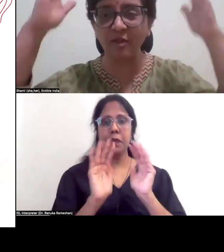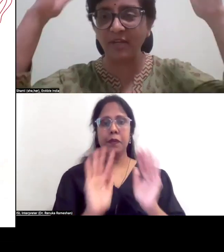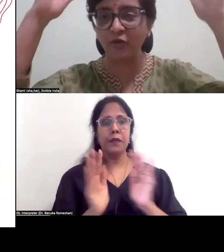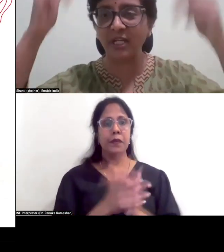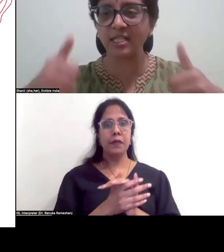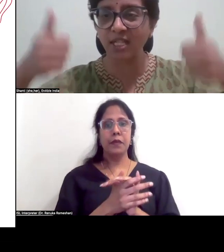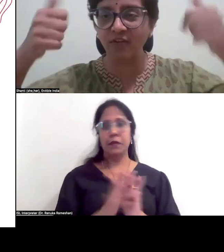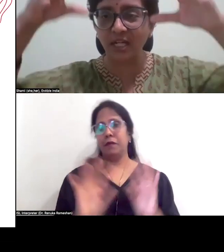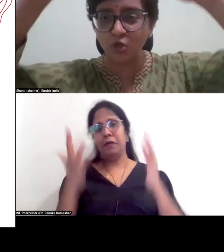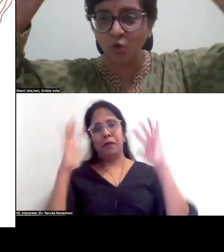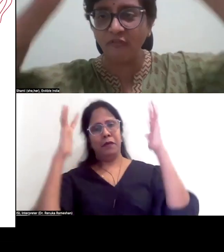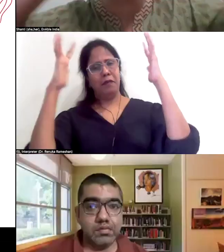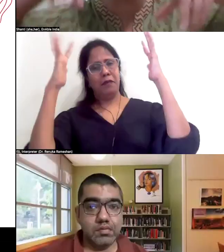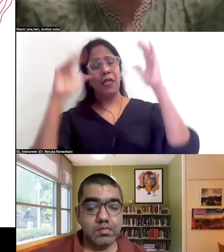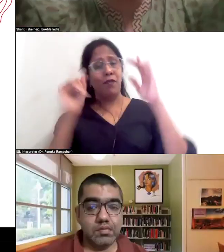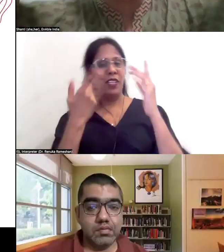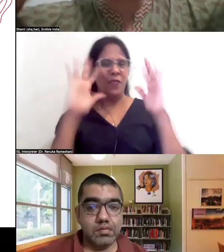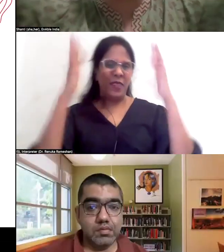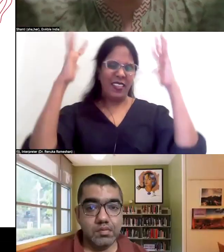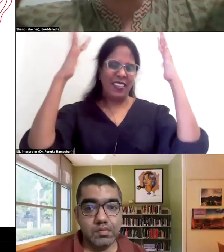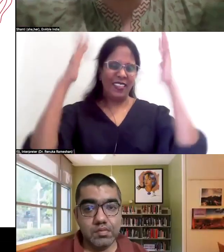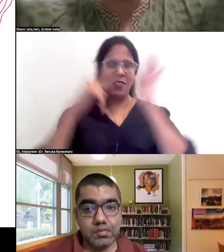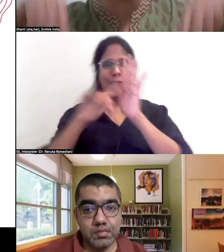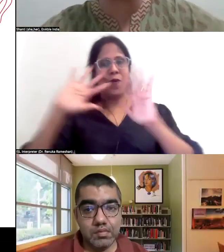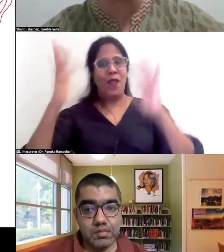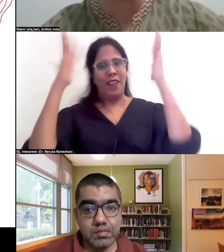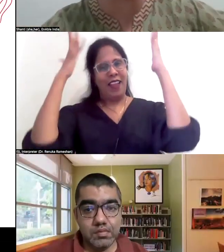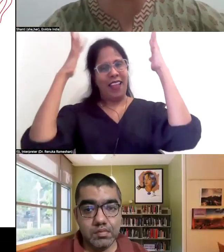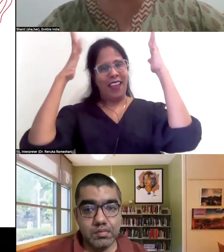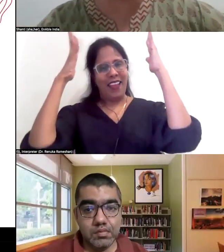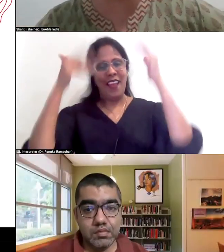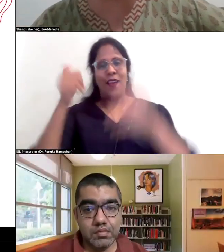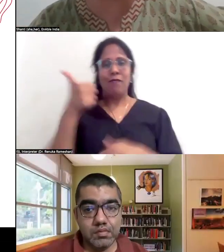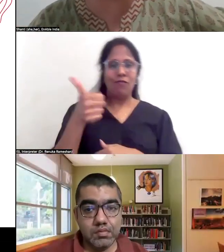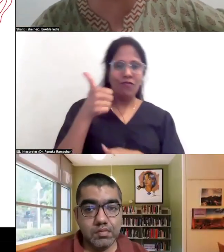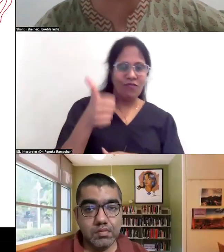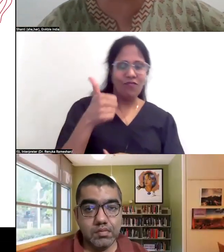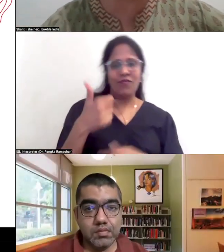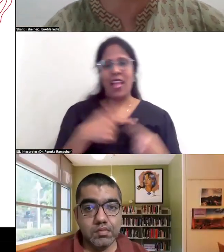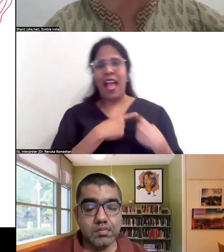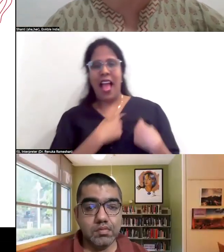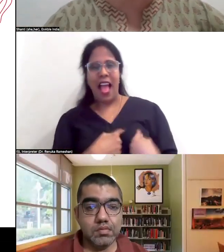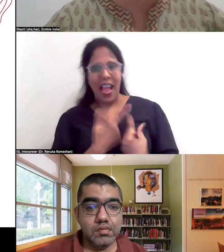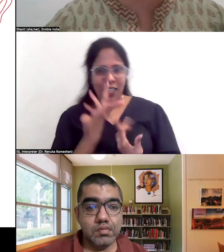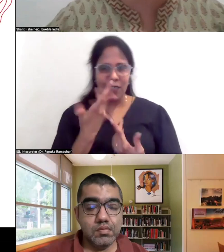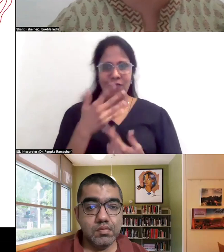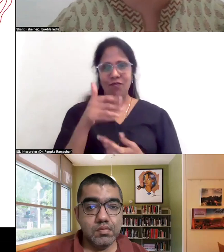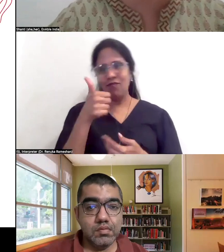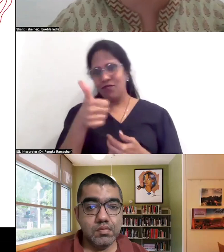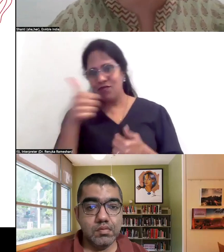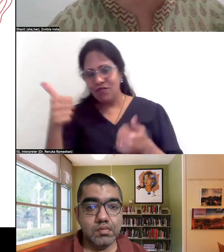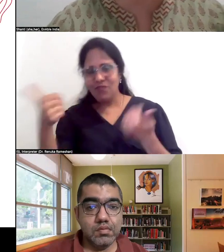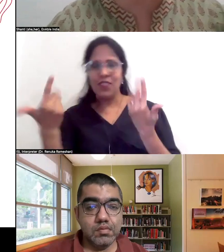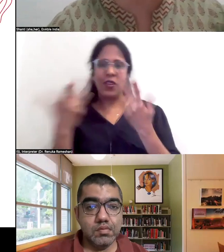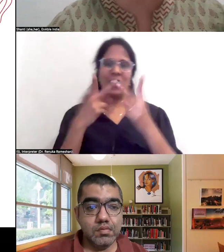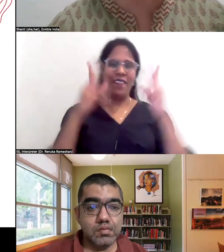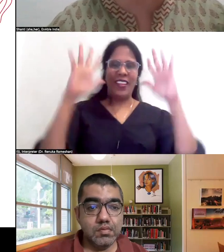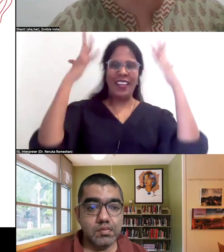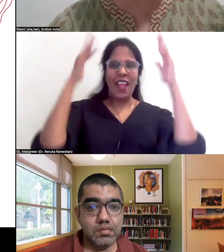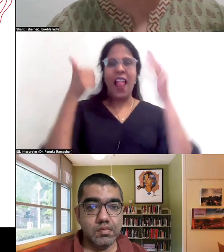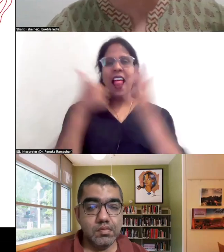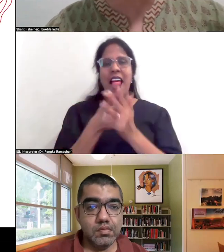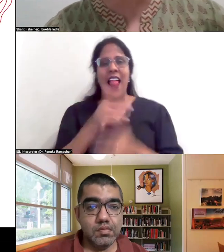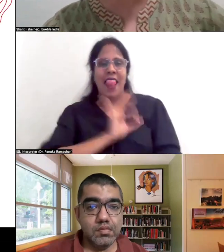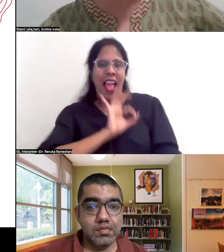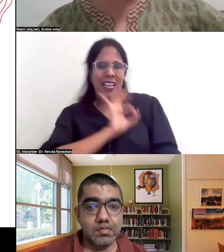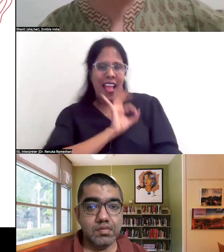I think everybody, if you can just give a little show of likes and hearts or something like that. I hope you're seeing some likes and hearts.